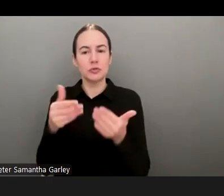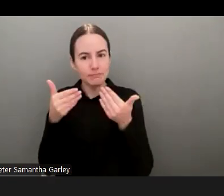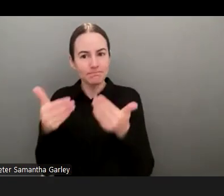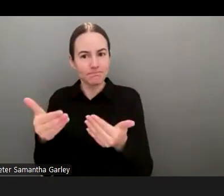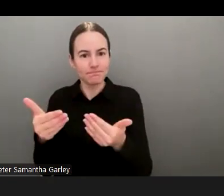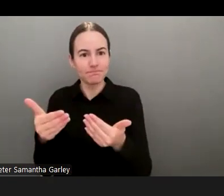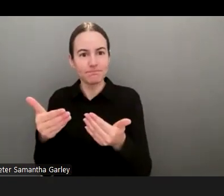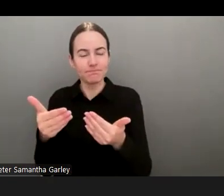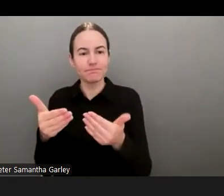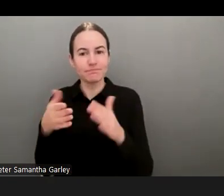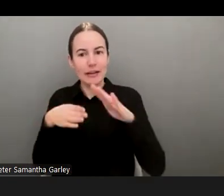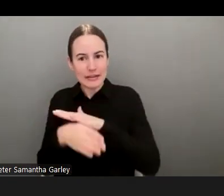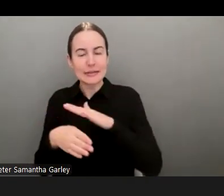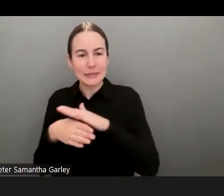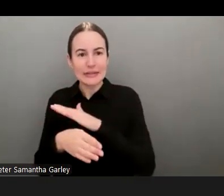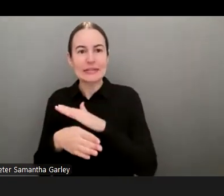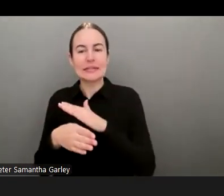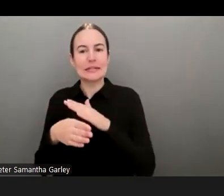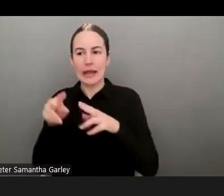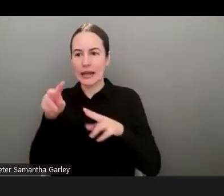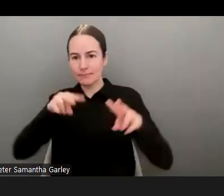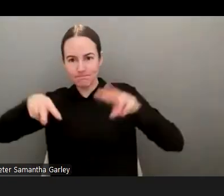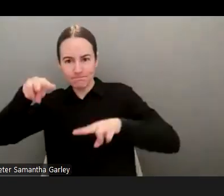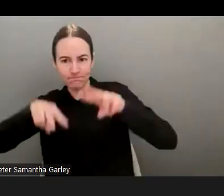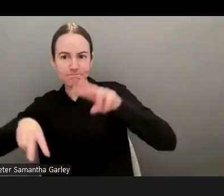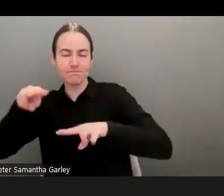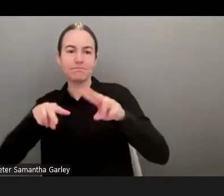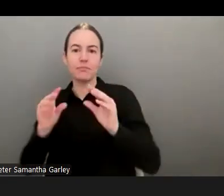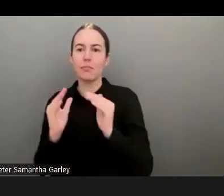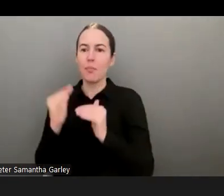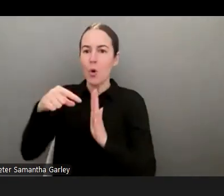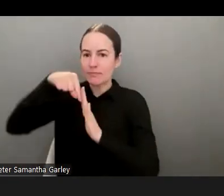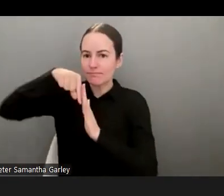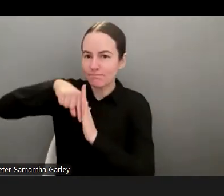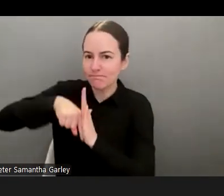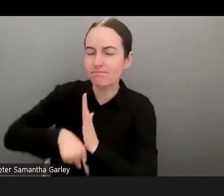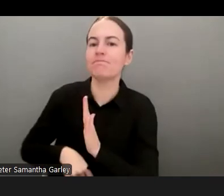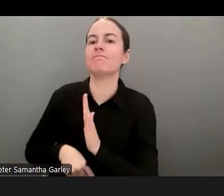To have some accessibility auditing and others in-depth